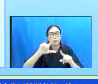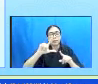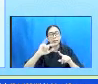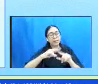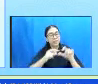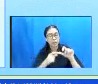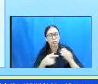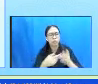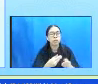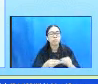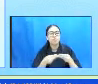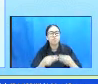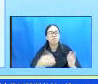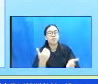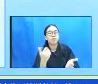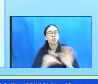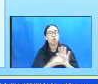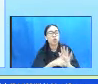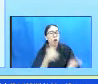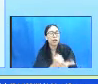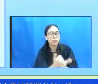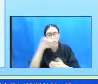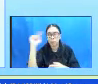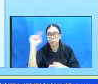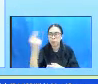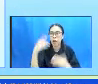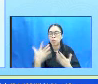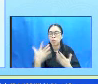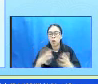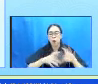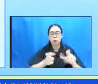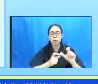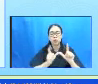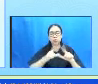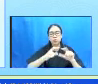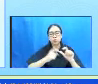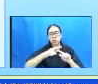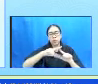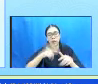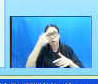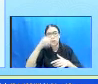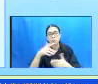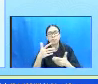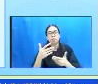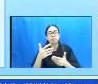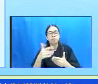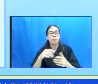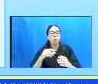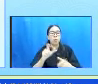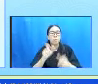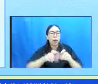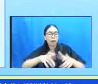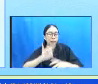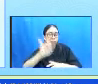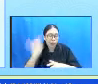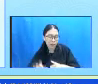other stakeholders as a strategy for ensuring quality and transparency for diverse actor of